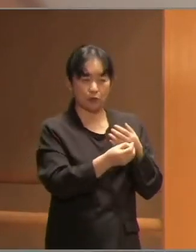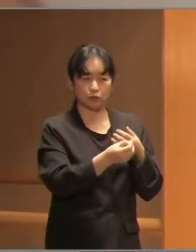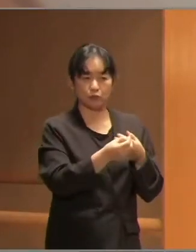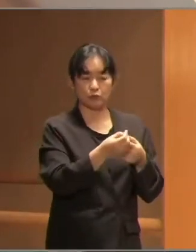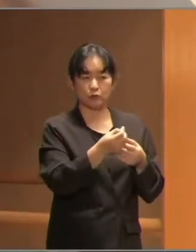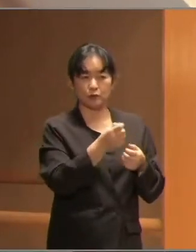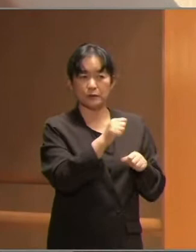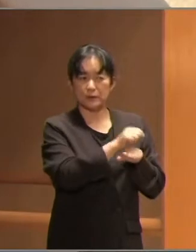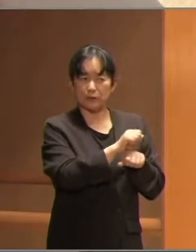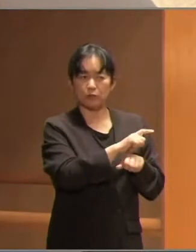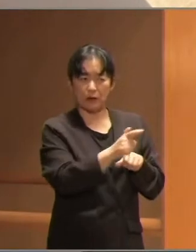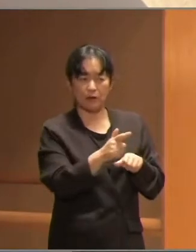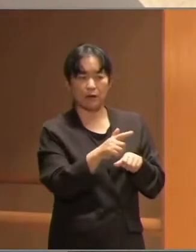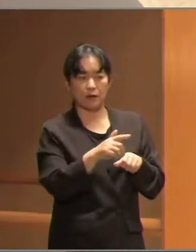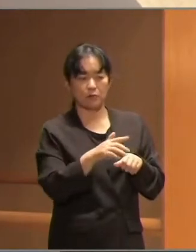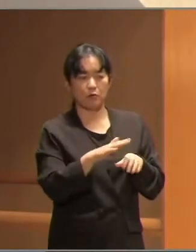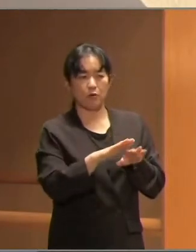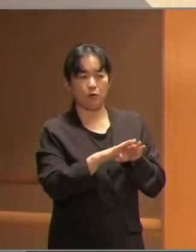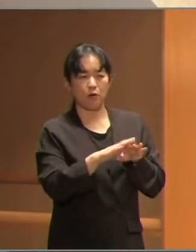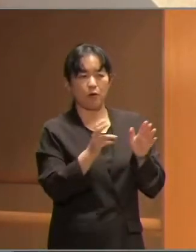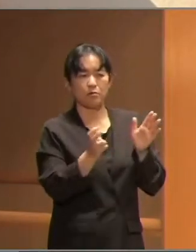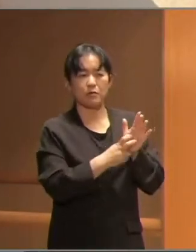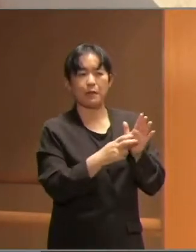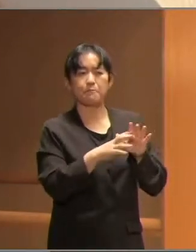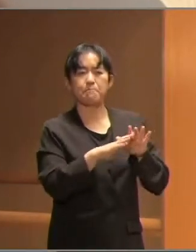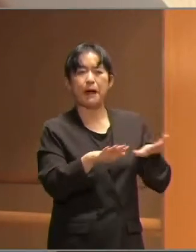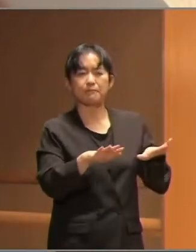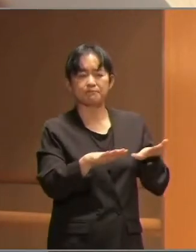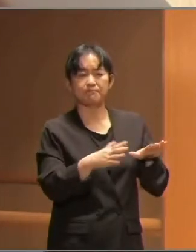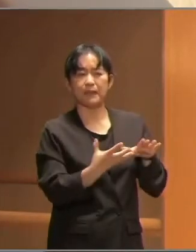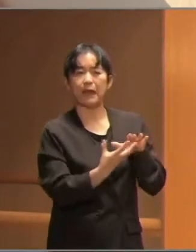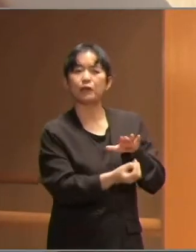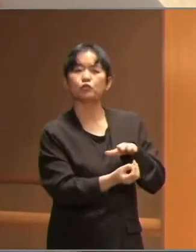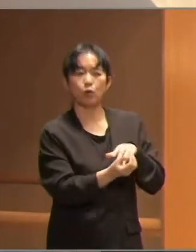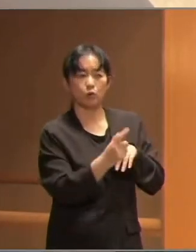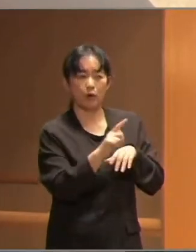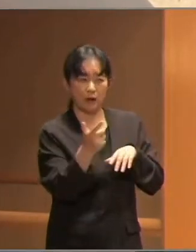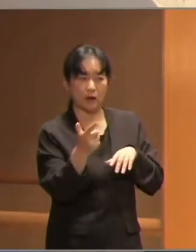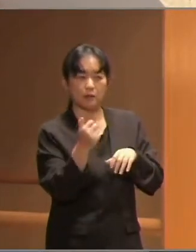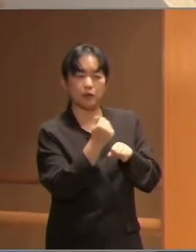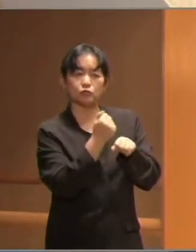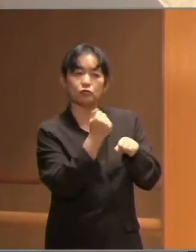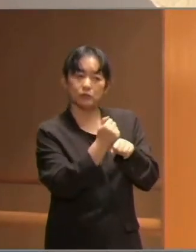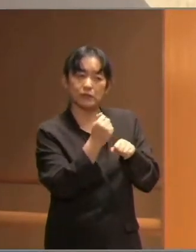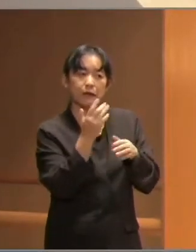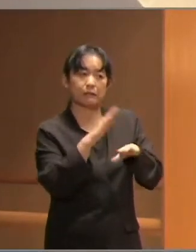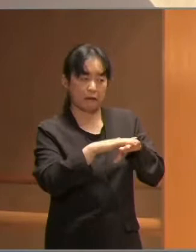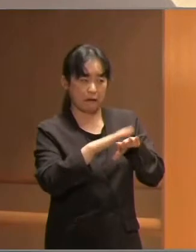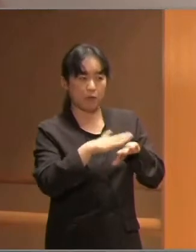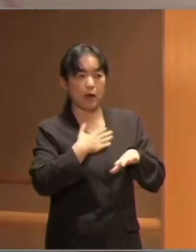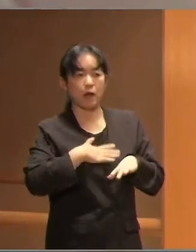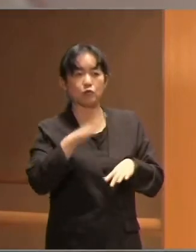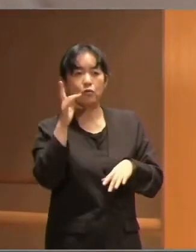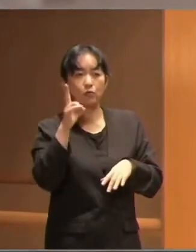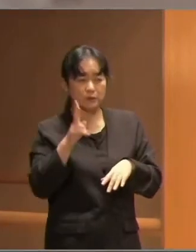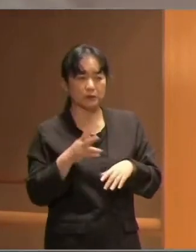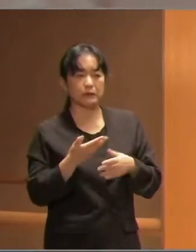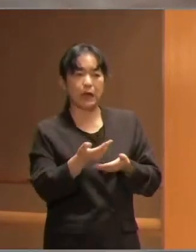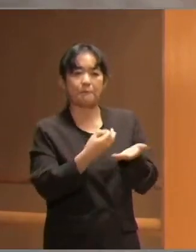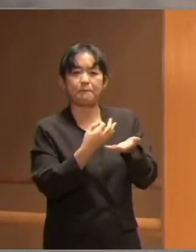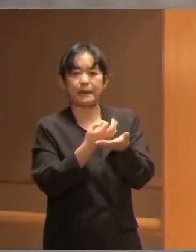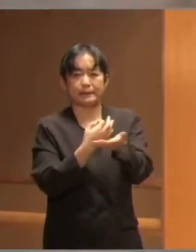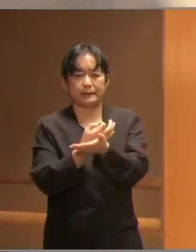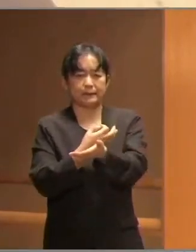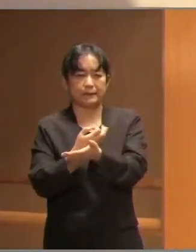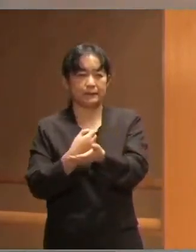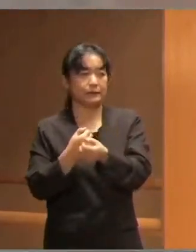has been dried by steel metal or wooden metal. So you get to see the ingredients and the manufacturing method of